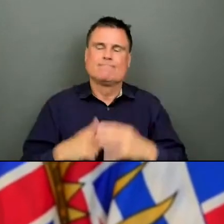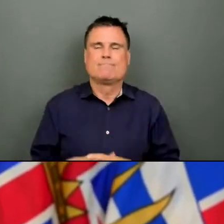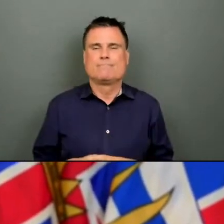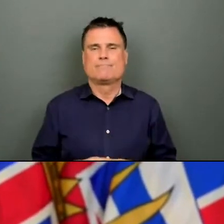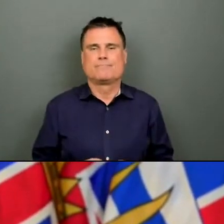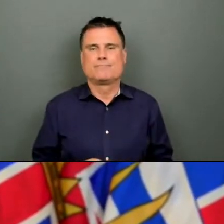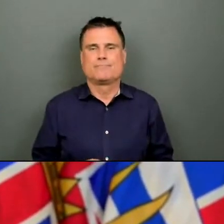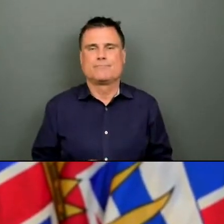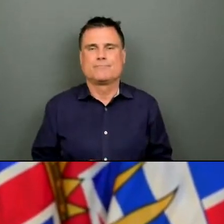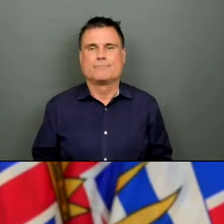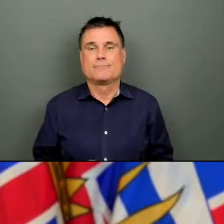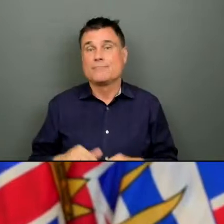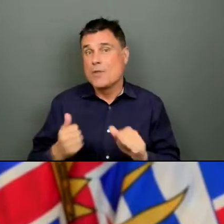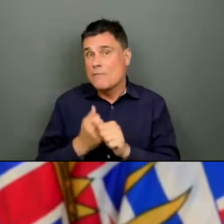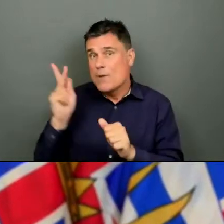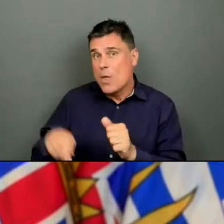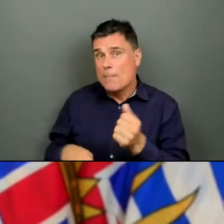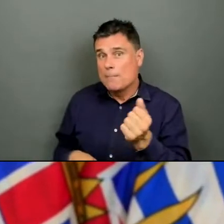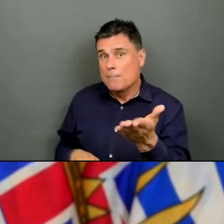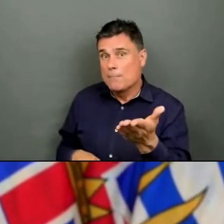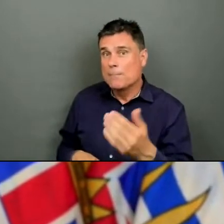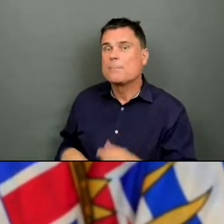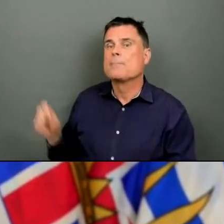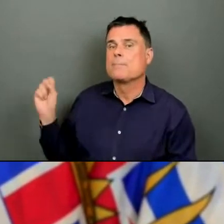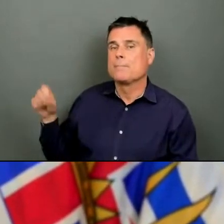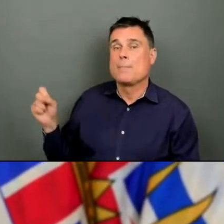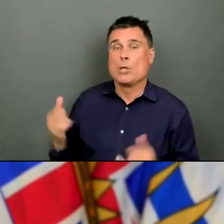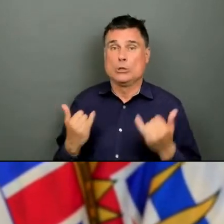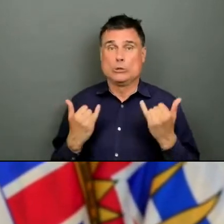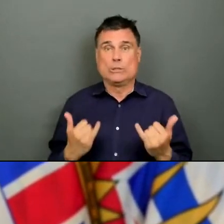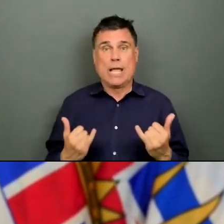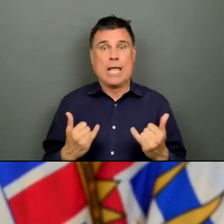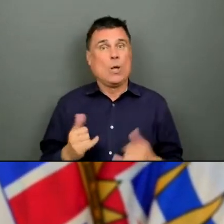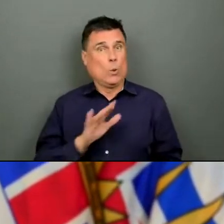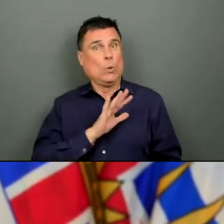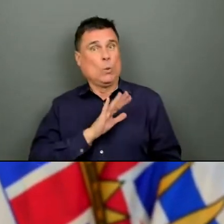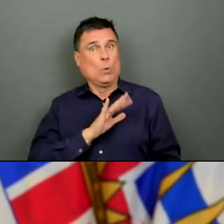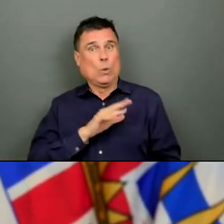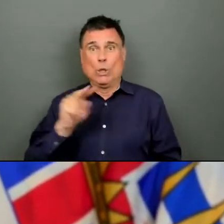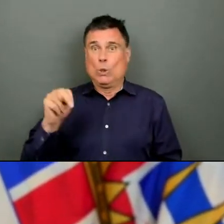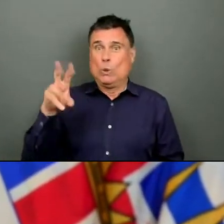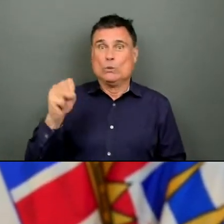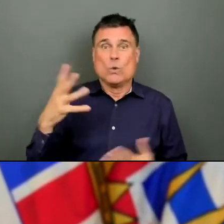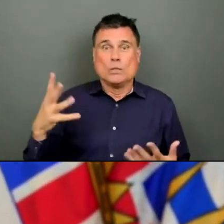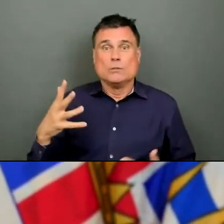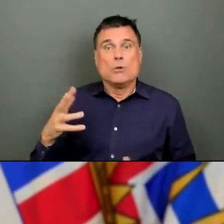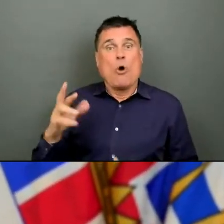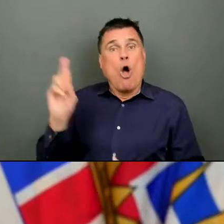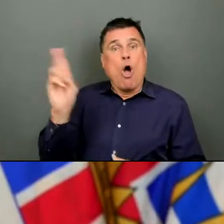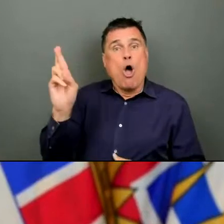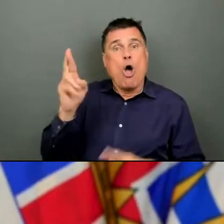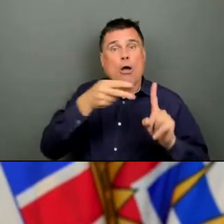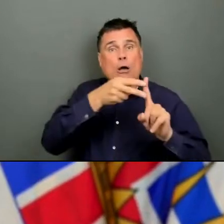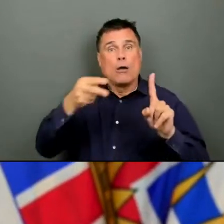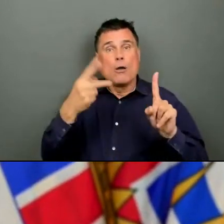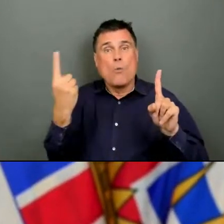Yeah, I mean, the news today is incredibly positive, the reproductive number being where it is. Even the worst-case